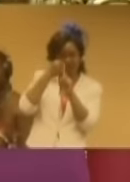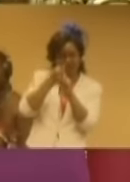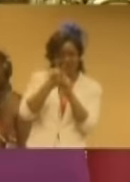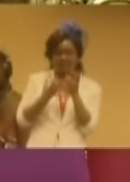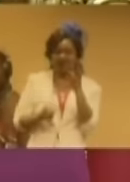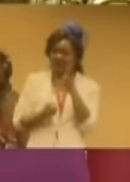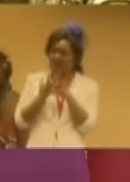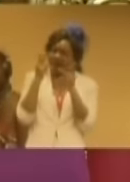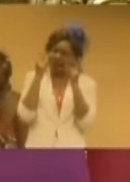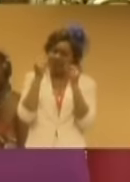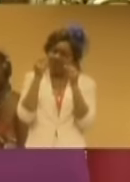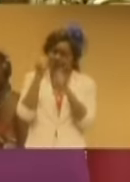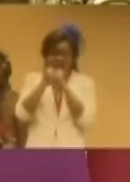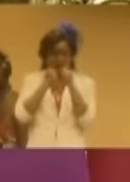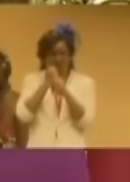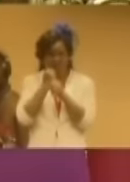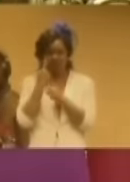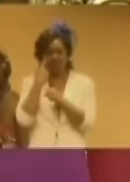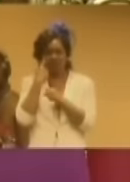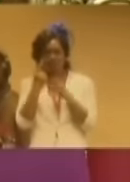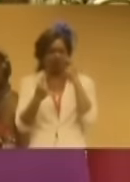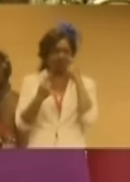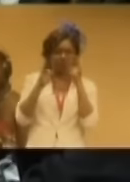new opportunities that lie ahead.